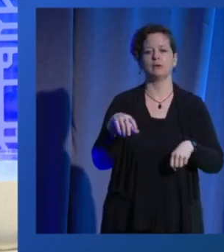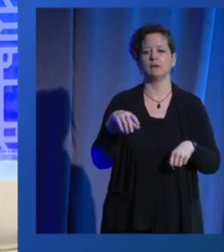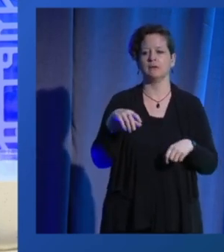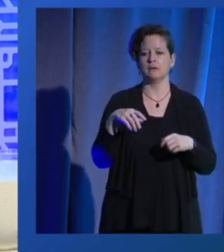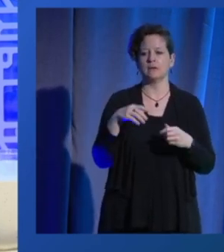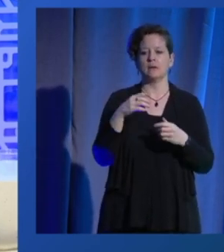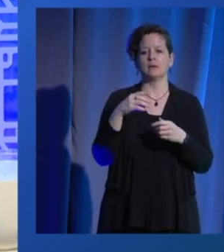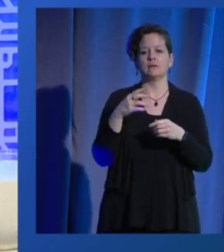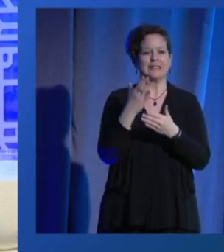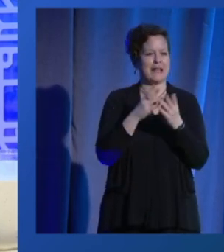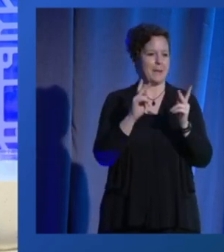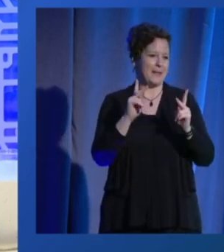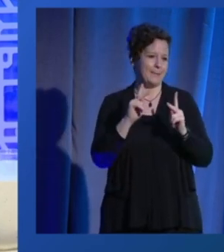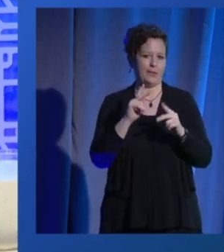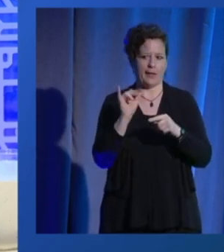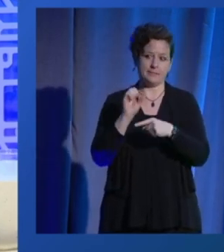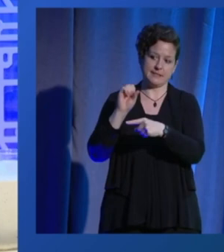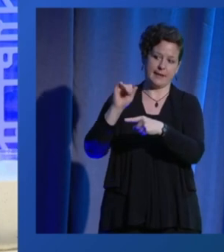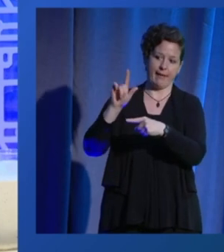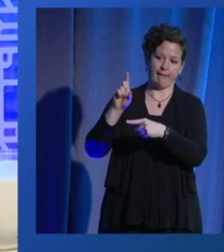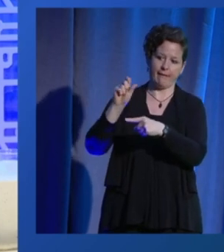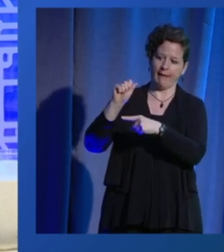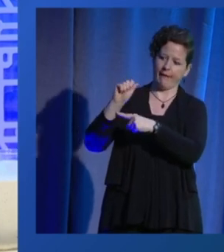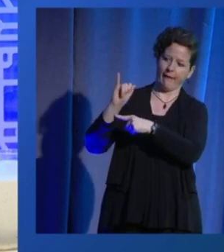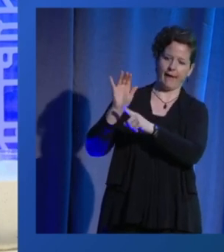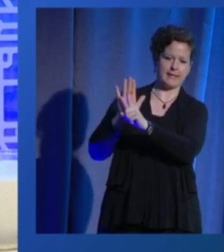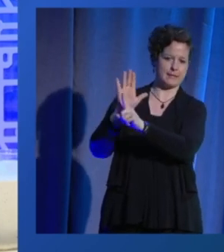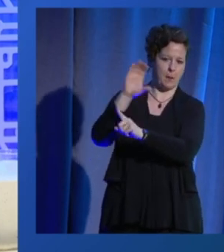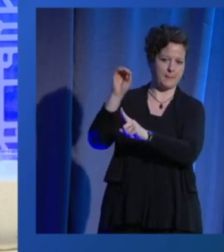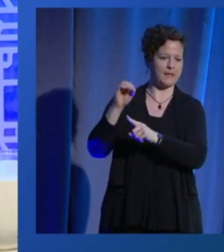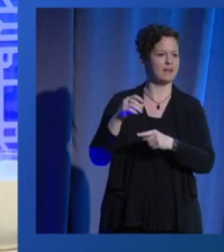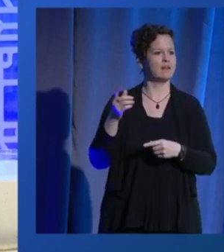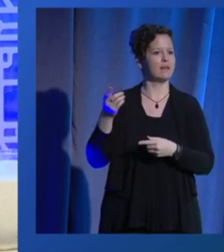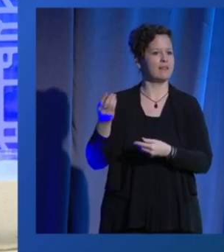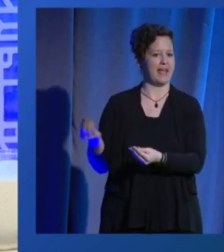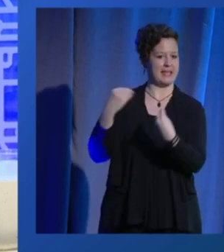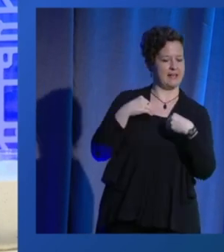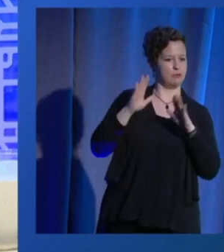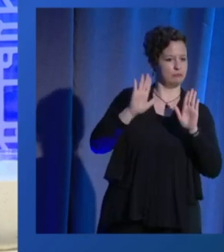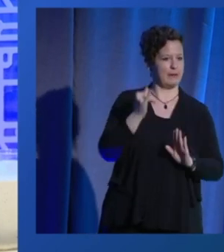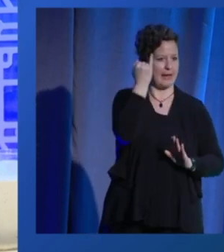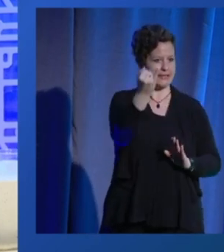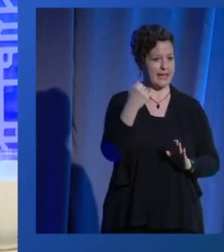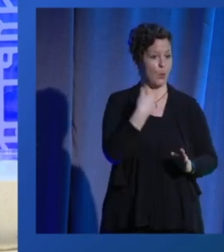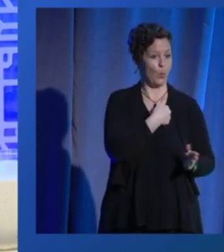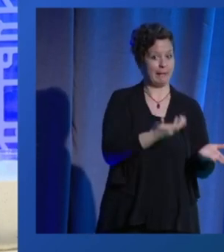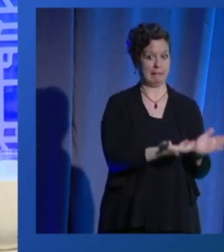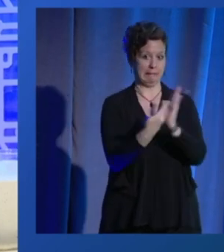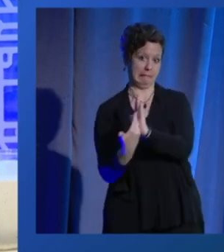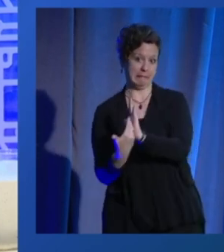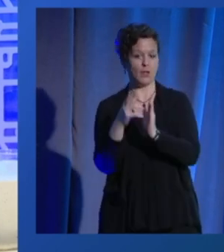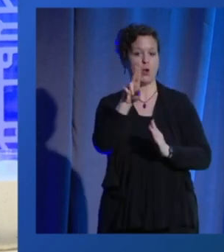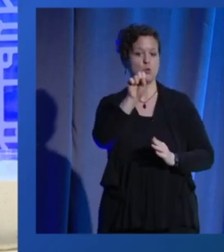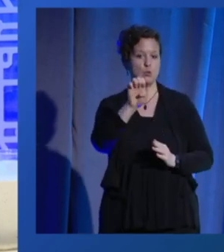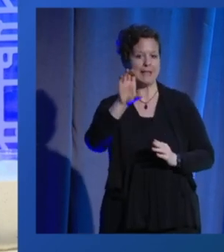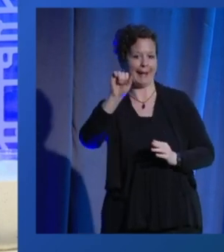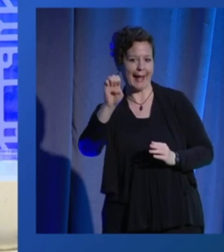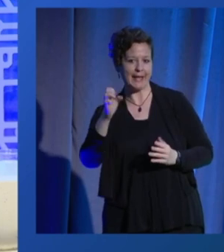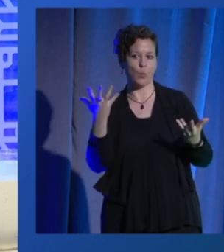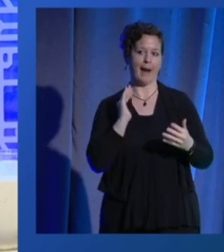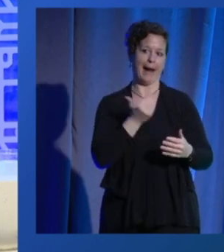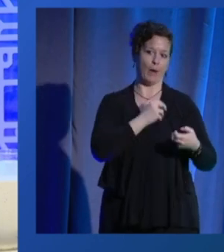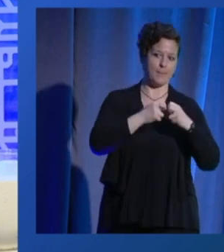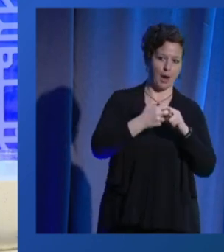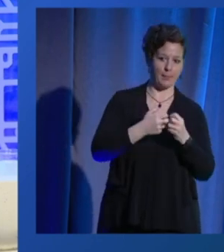some of the folks out there like scale AI is critical they bring in great ideas right we bring in the use cases and the problems right pairing those